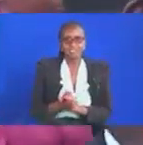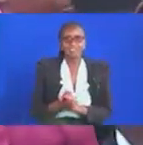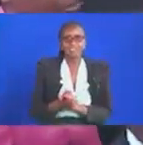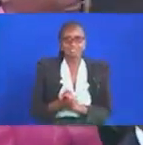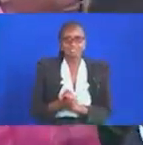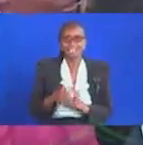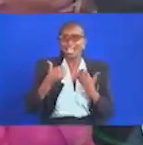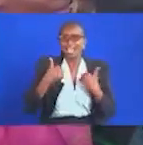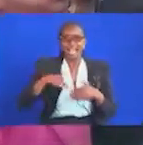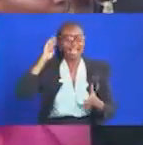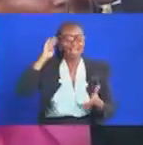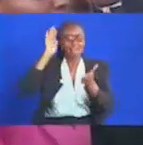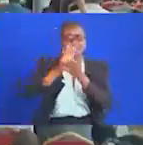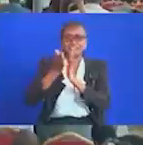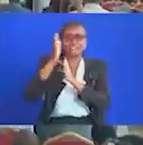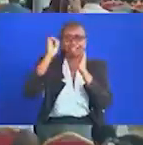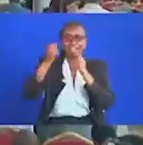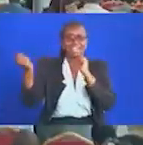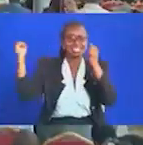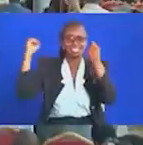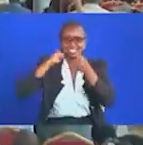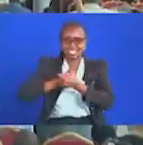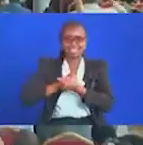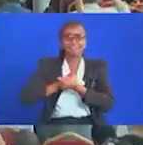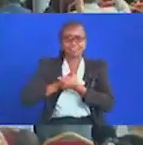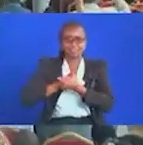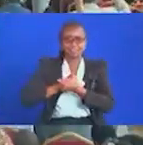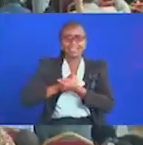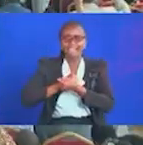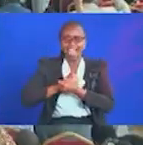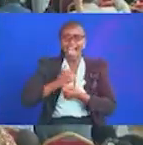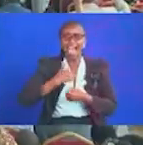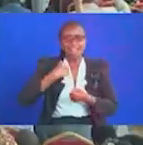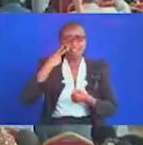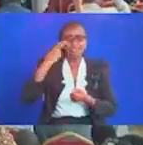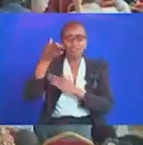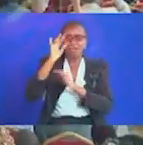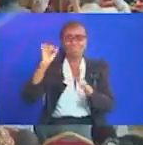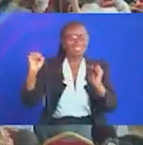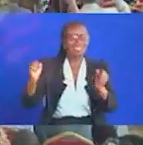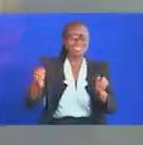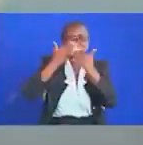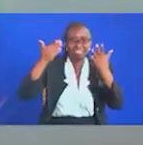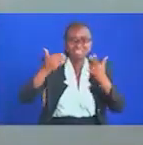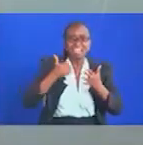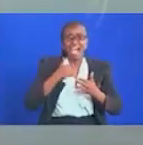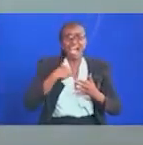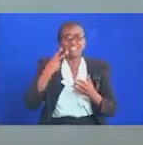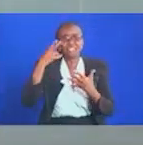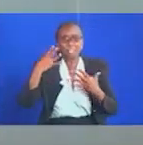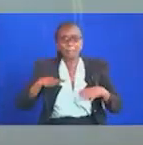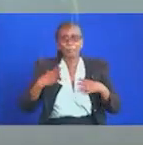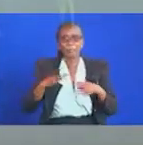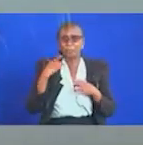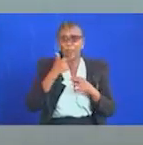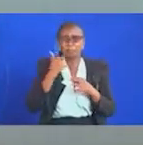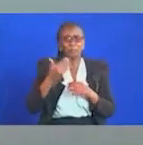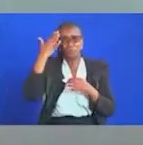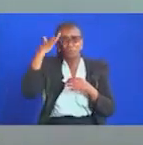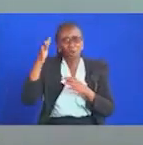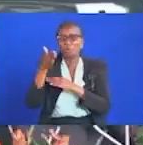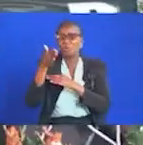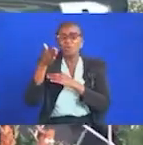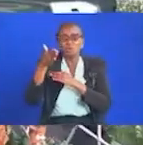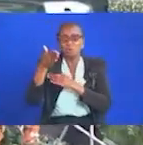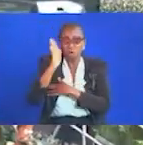I believe that he is able to save to the uttermost. I have seen God save cultists. I have seen us serving the unknown